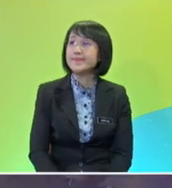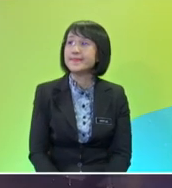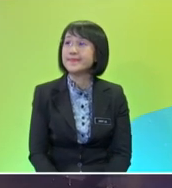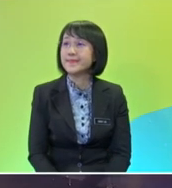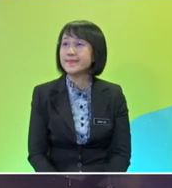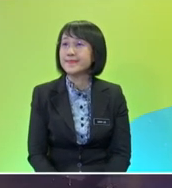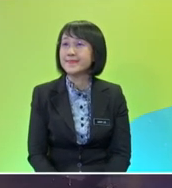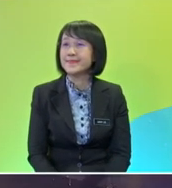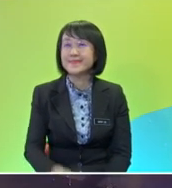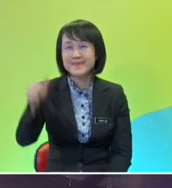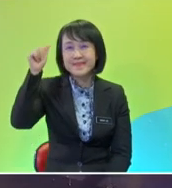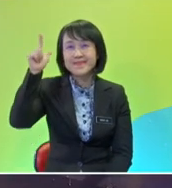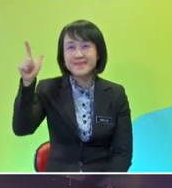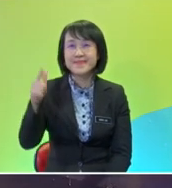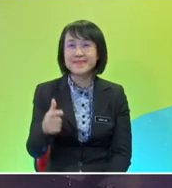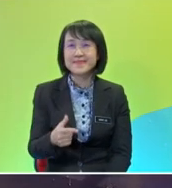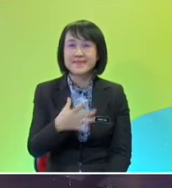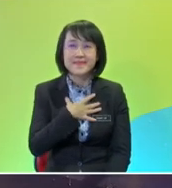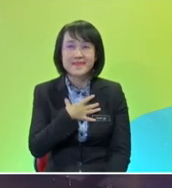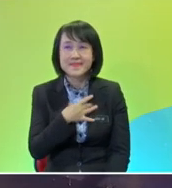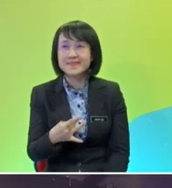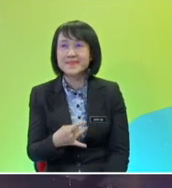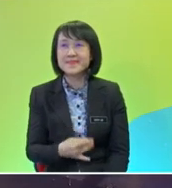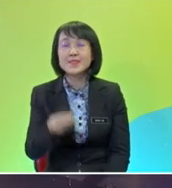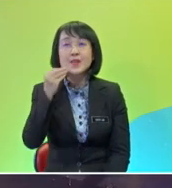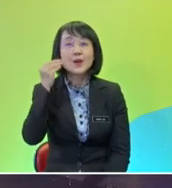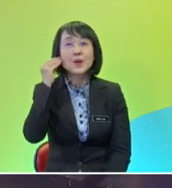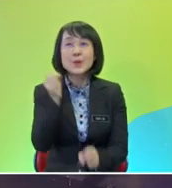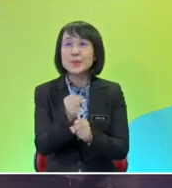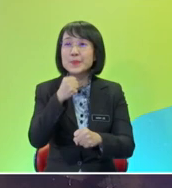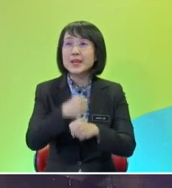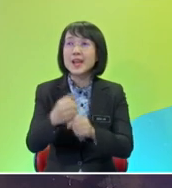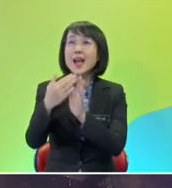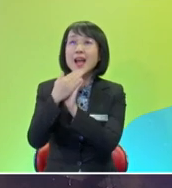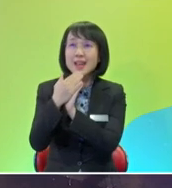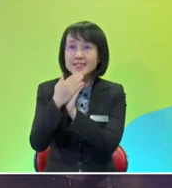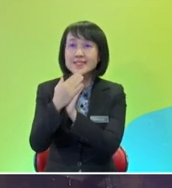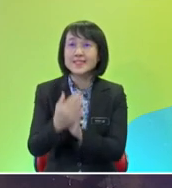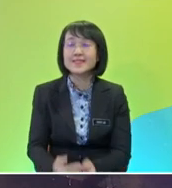believe that Alex's favorite food is homemade sandwiches. Mm-hmm. Is it, Alex?